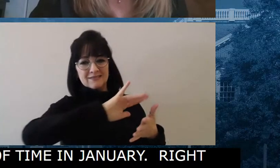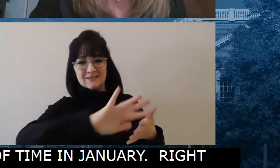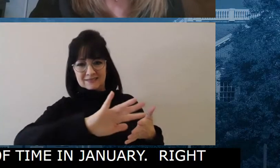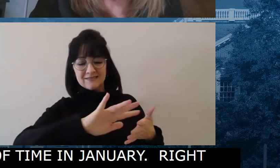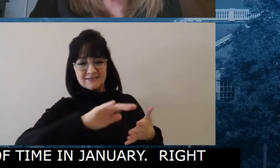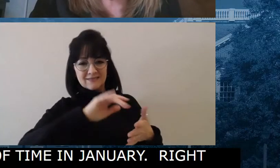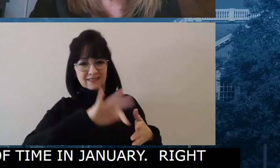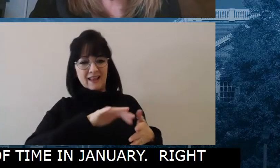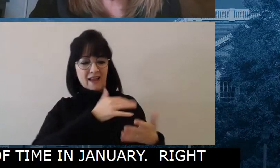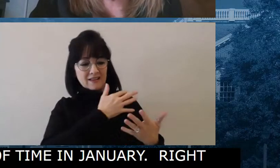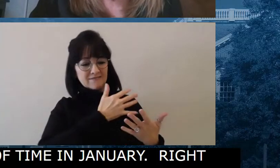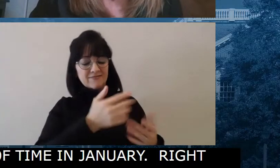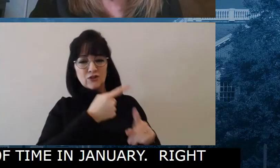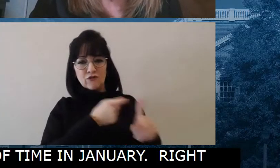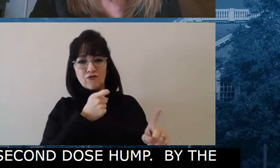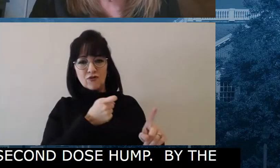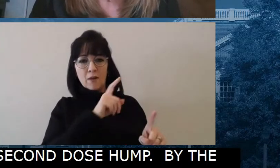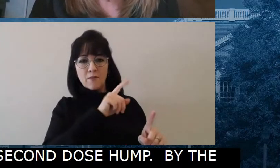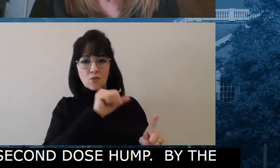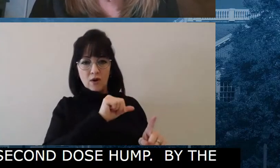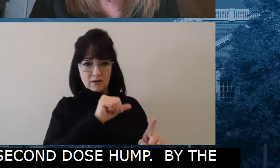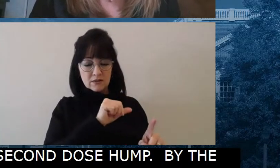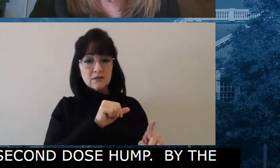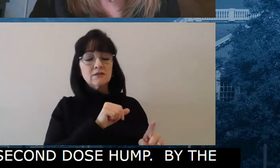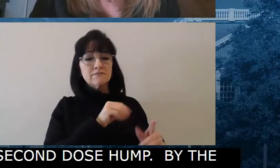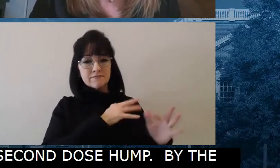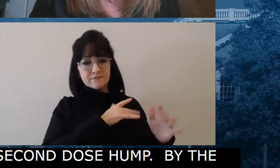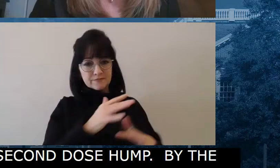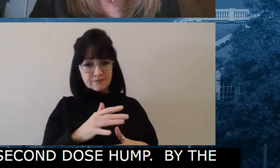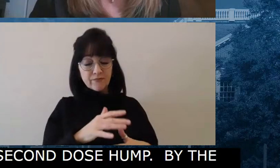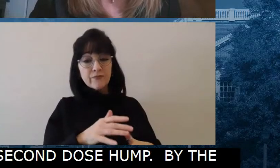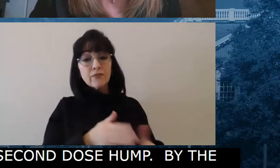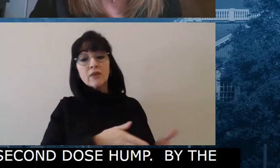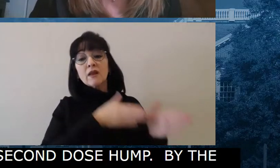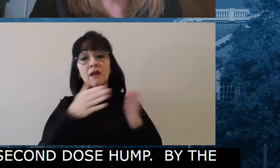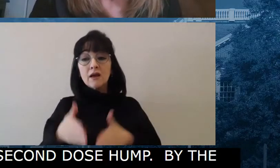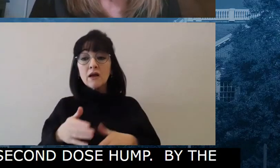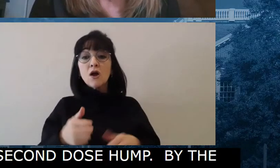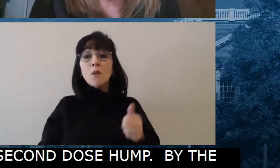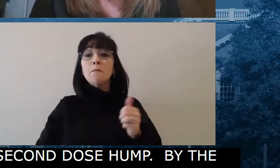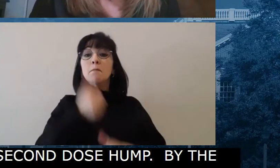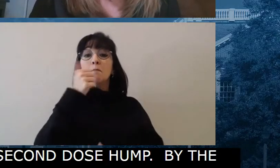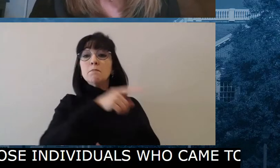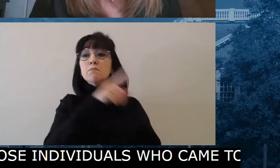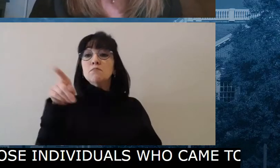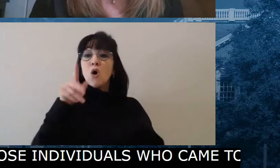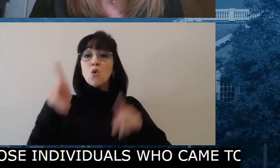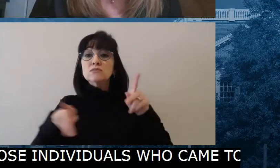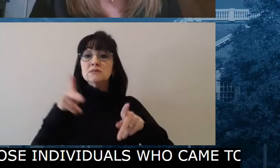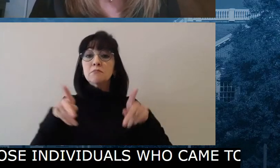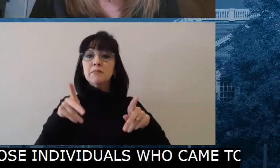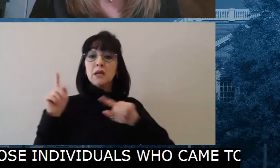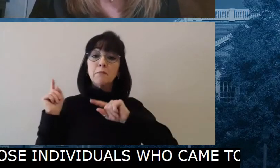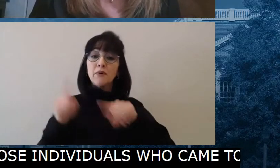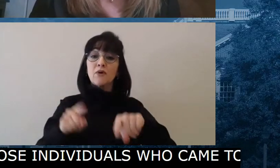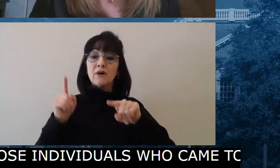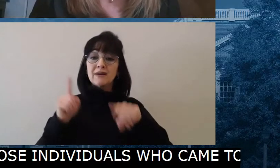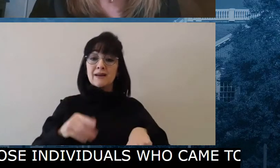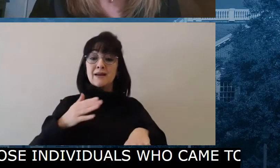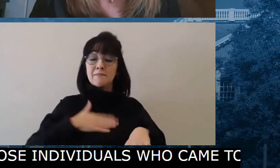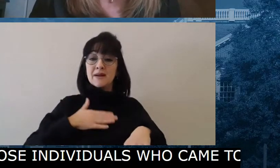most of those individuals who came to any of our big events in January should have been able to